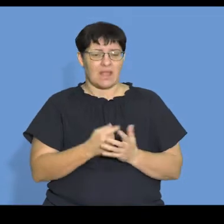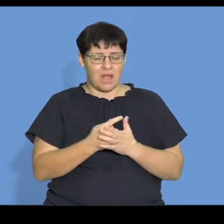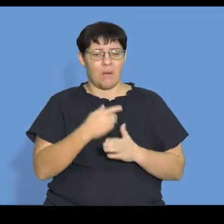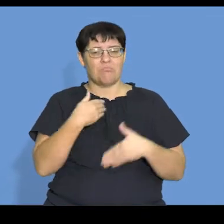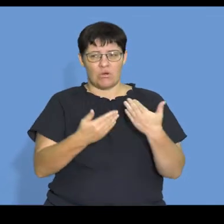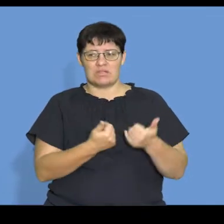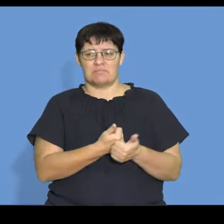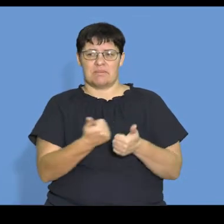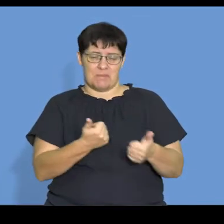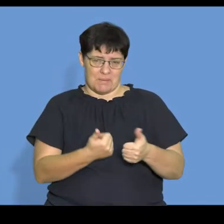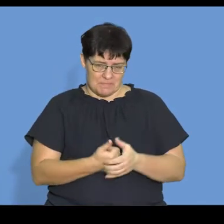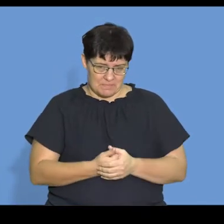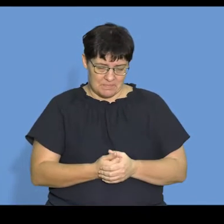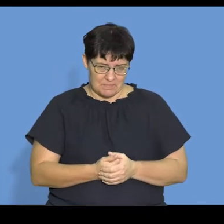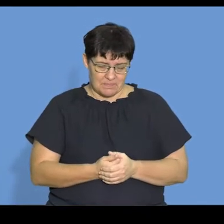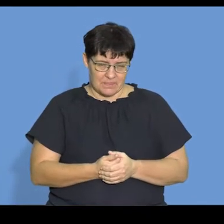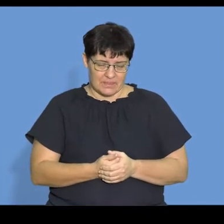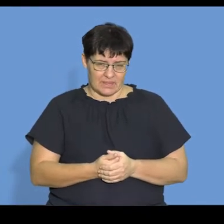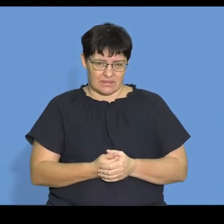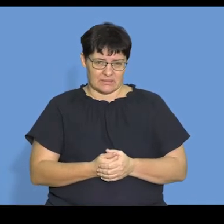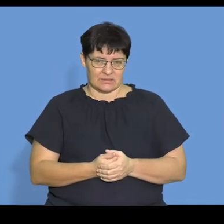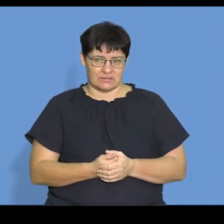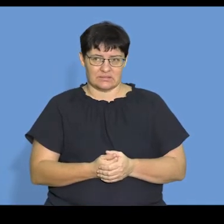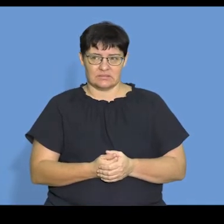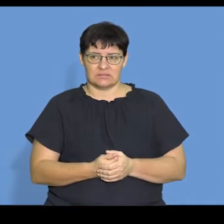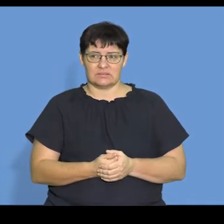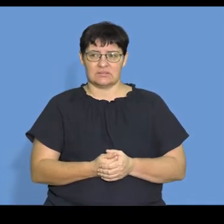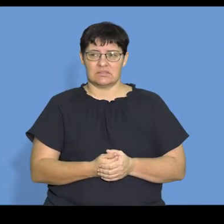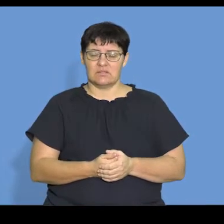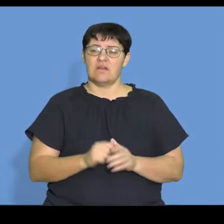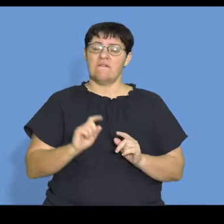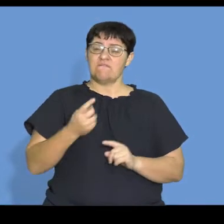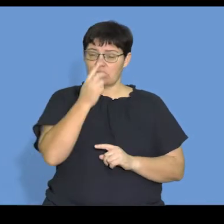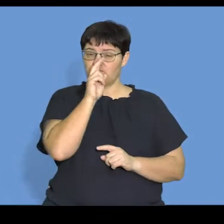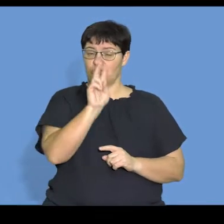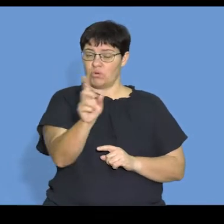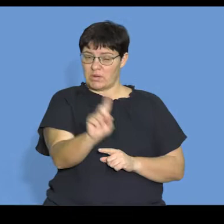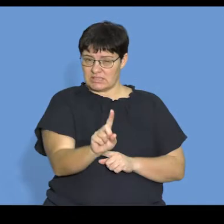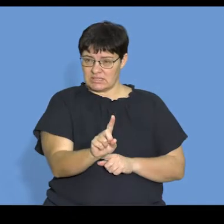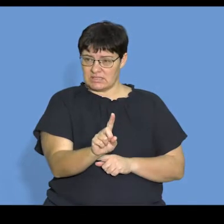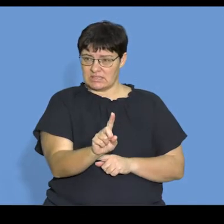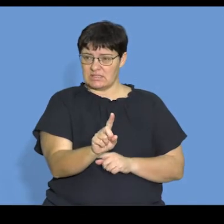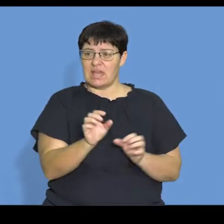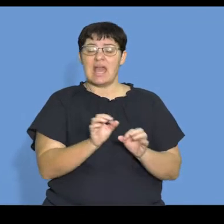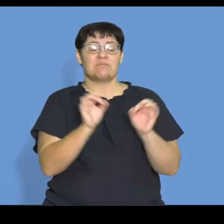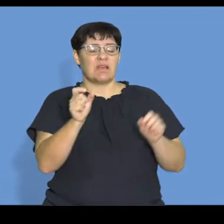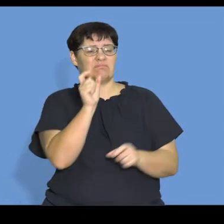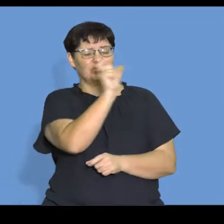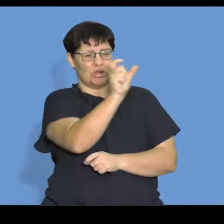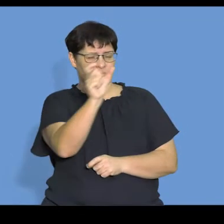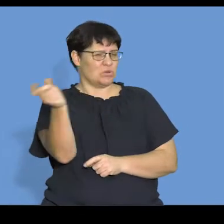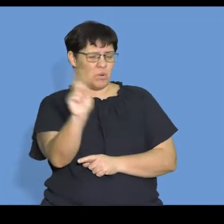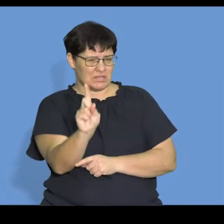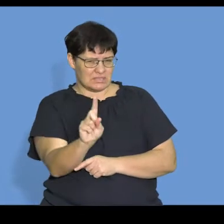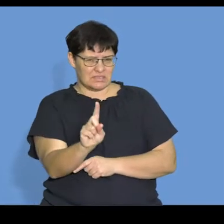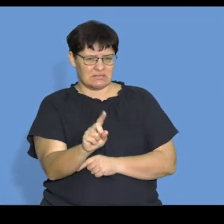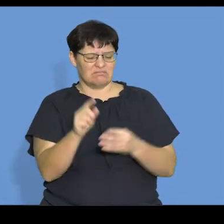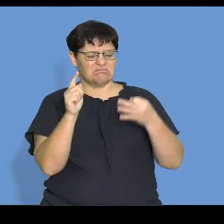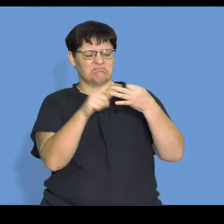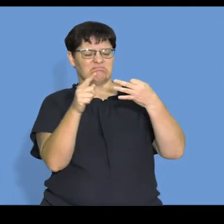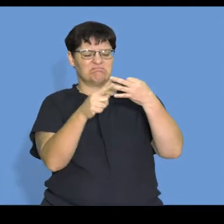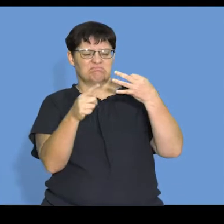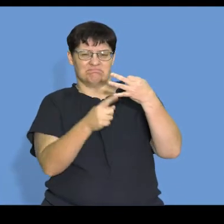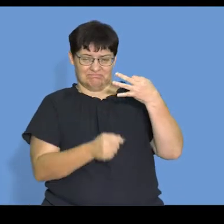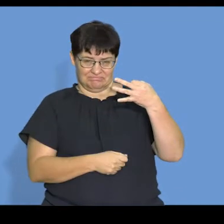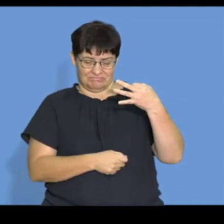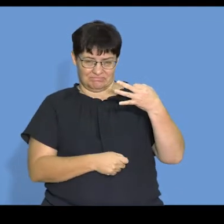process. Now, what you're going to look at, remember, firstly, we've looked at our expanding terms, which was the 3 different types